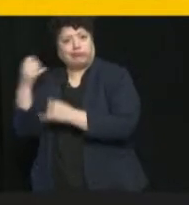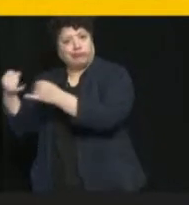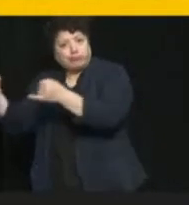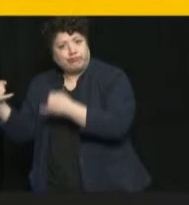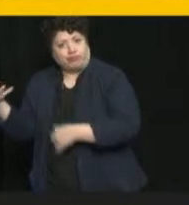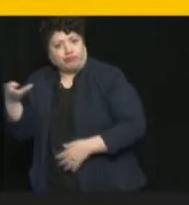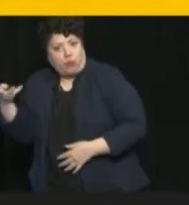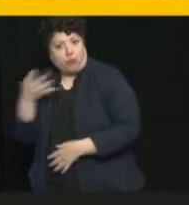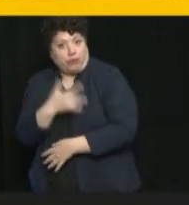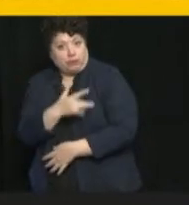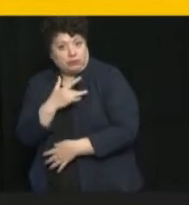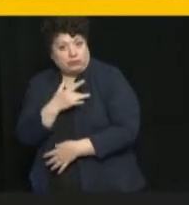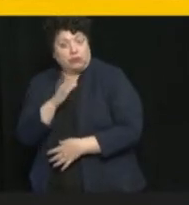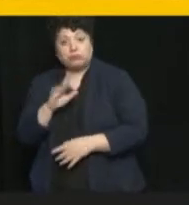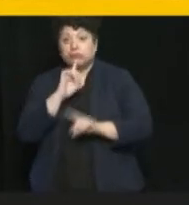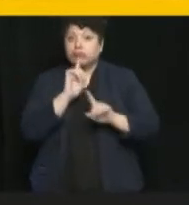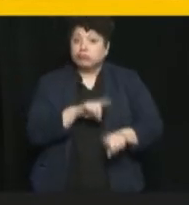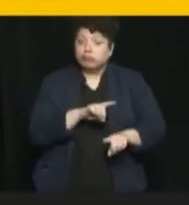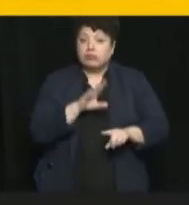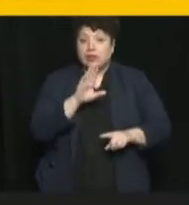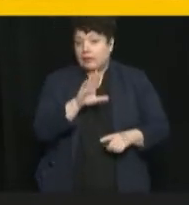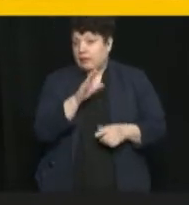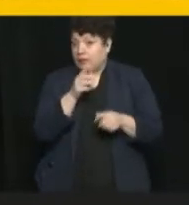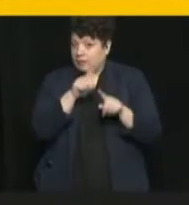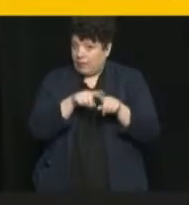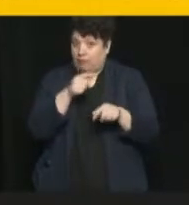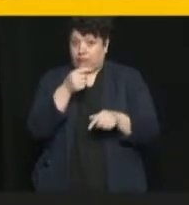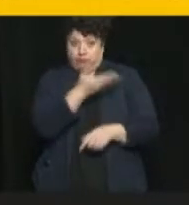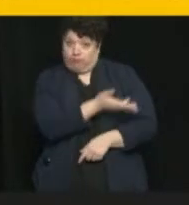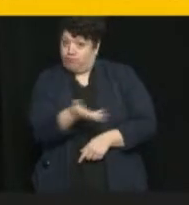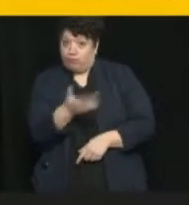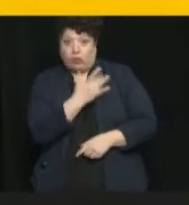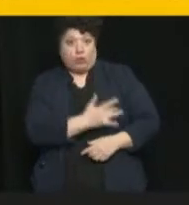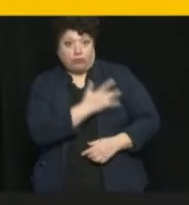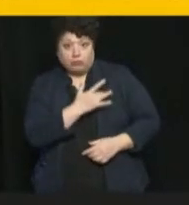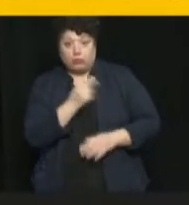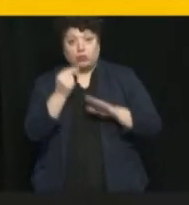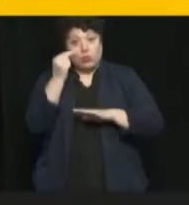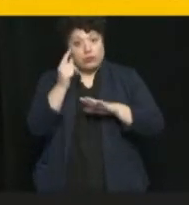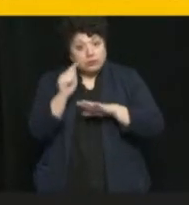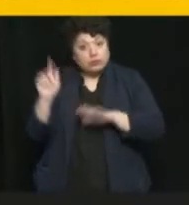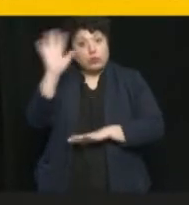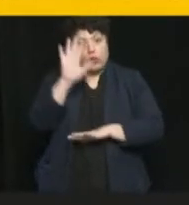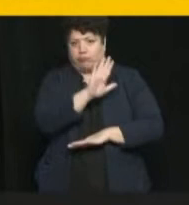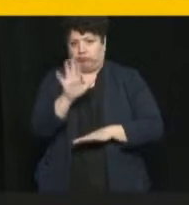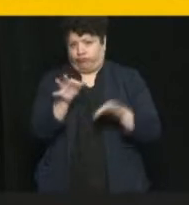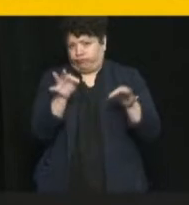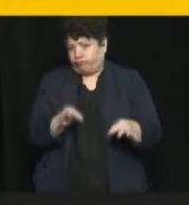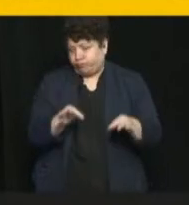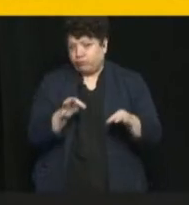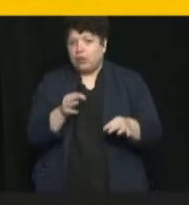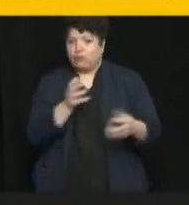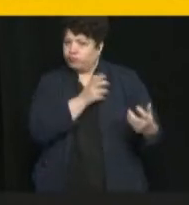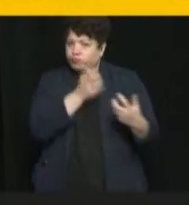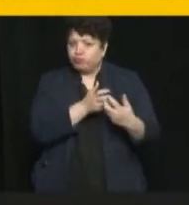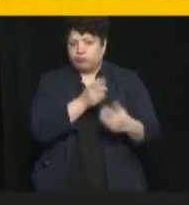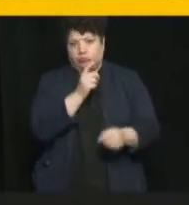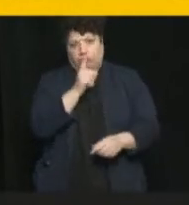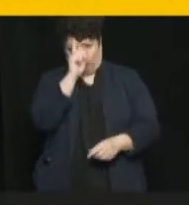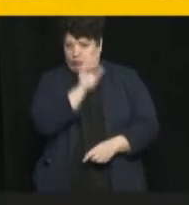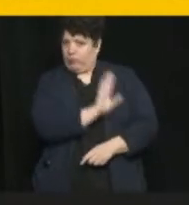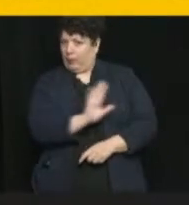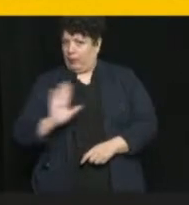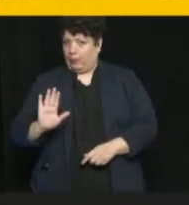that each province and territory need to make the decisions that are right for them. Of course, we will be there to support them. We saw that with